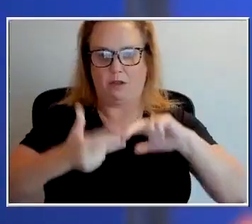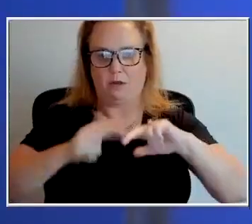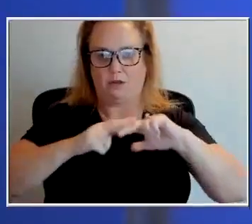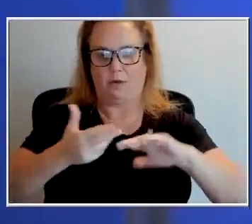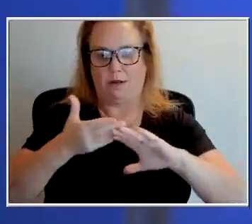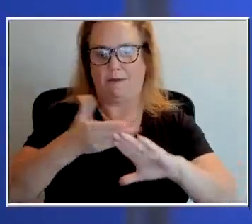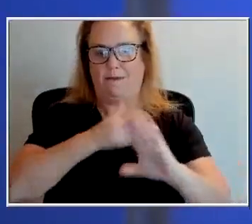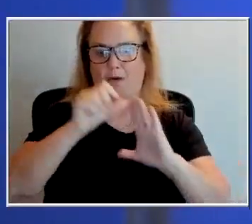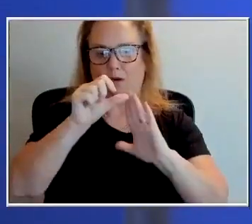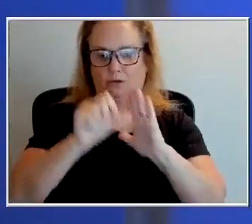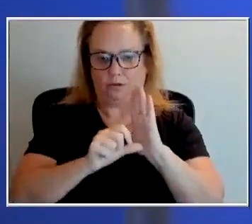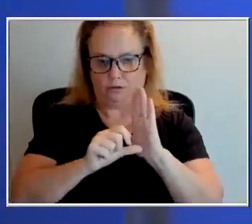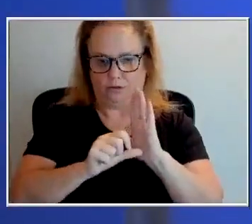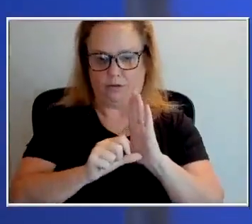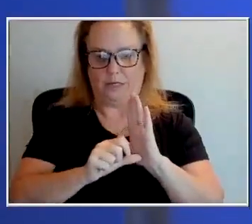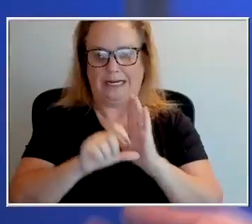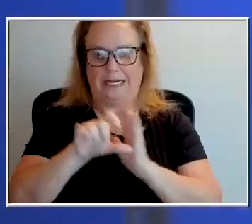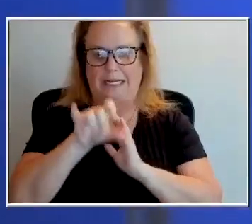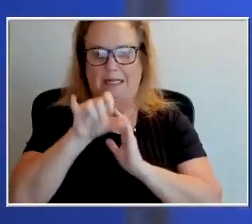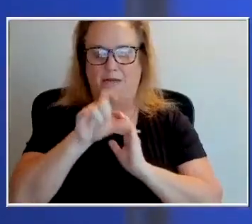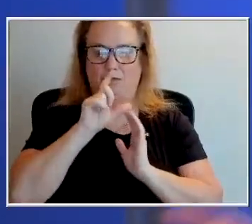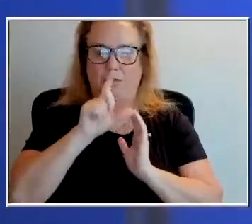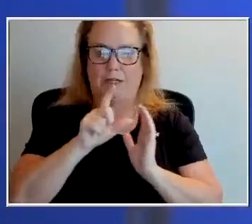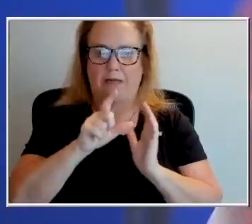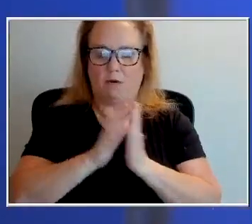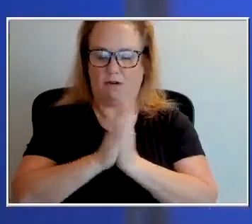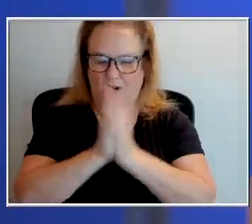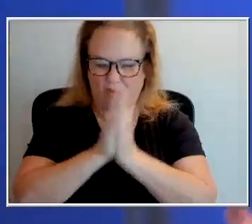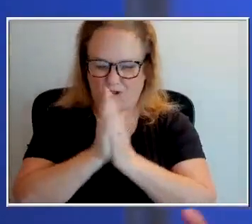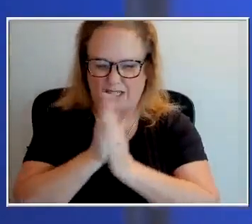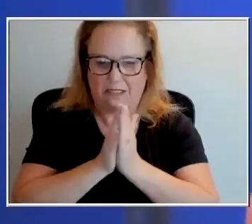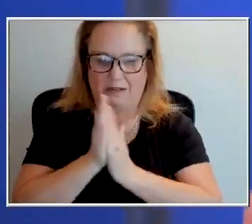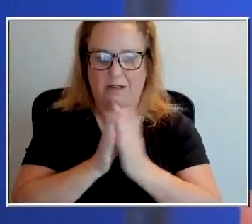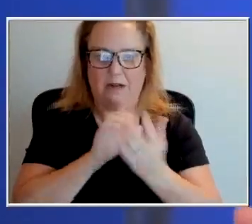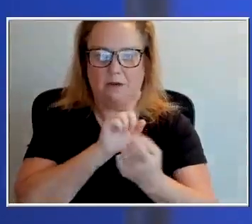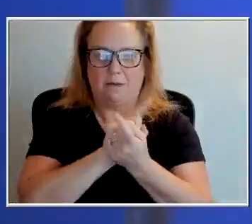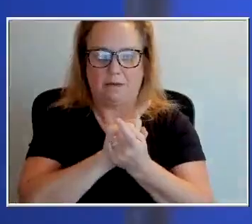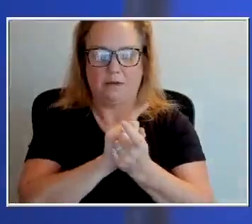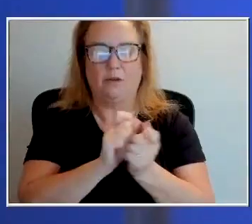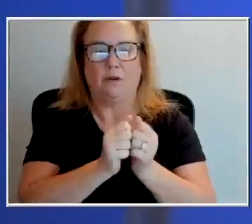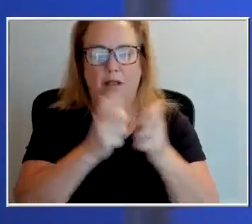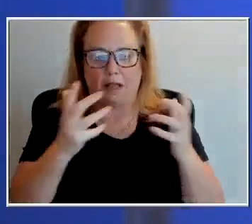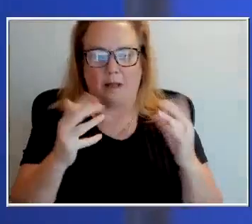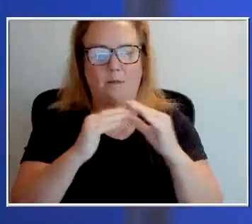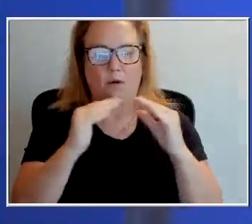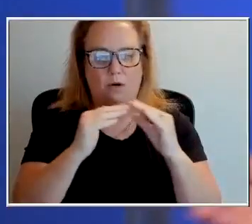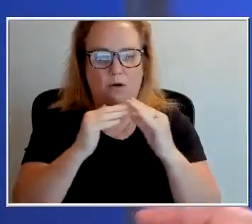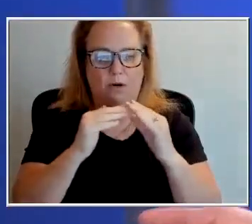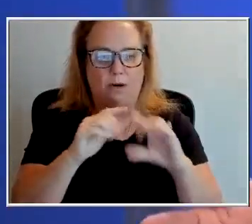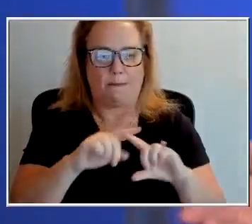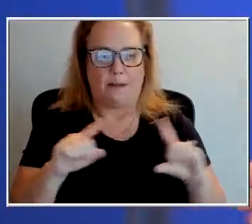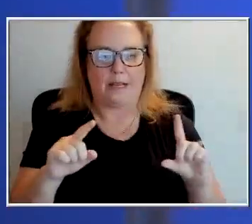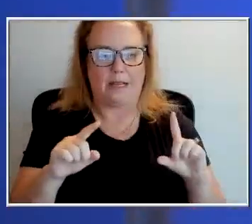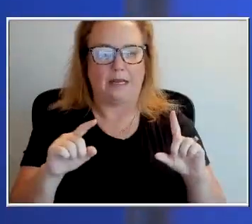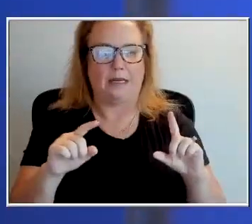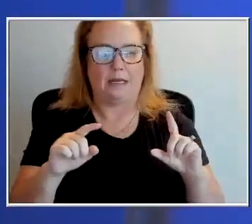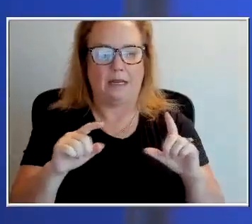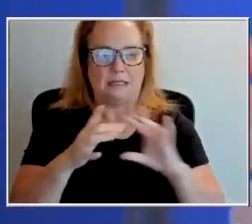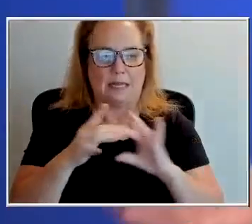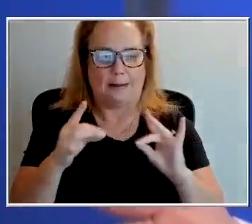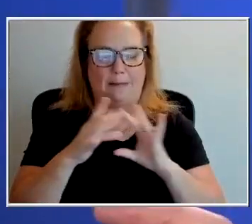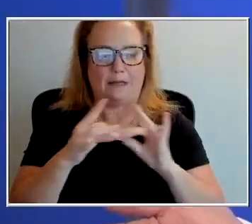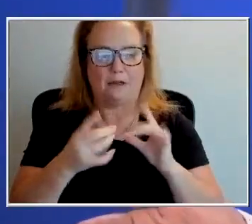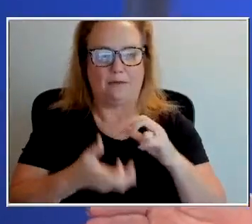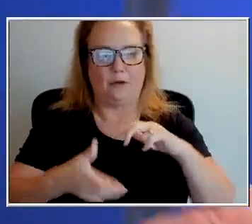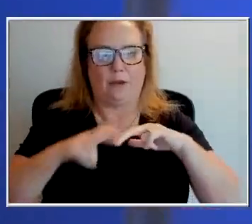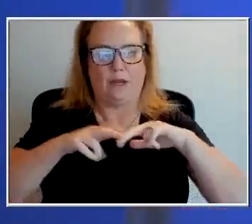surgery. And that was really where it was more aggressive. You know, we met with you a whole bunch more. But then, as I mentioned, if you gain weight